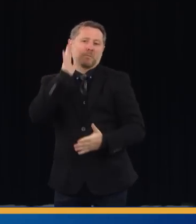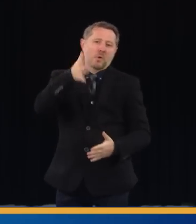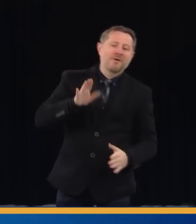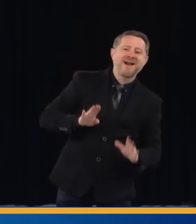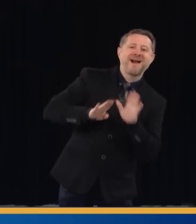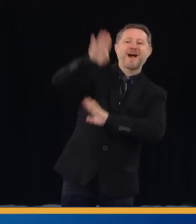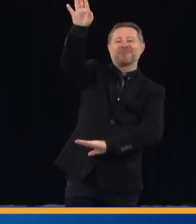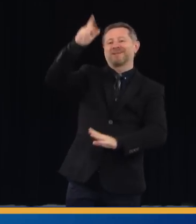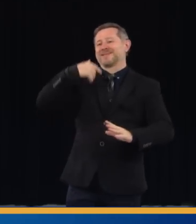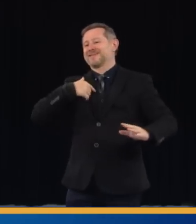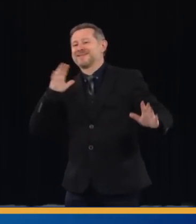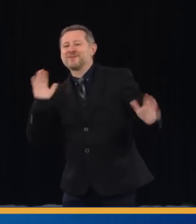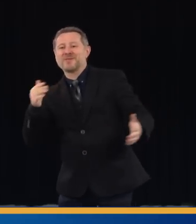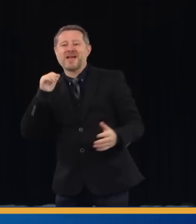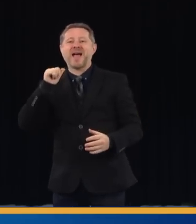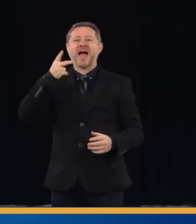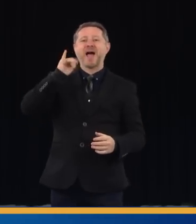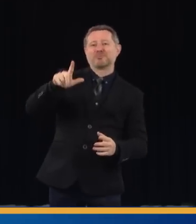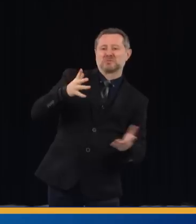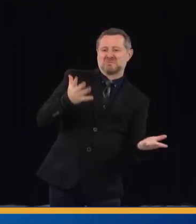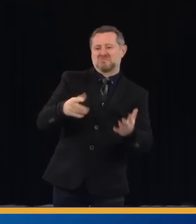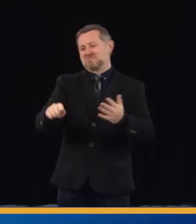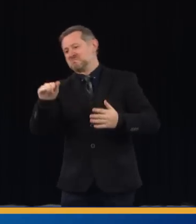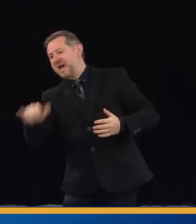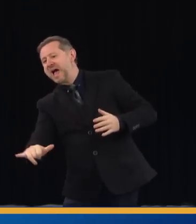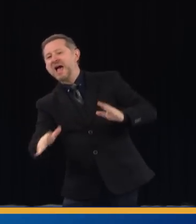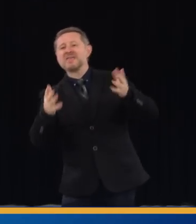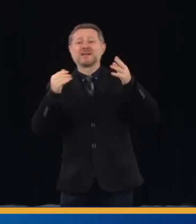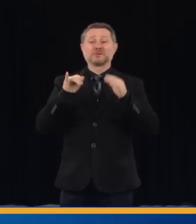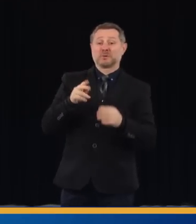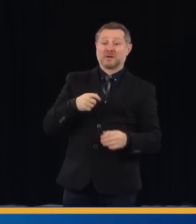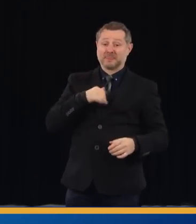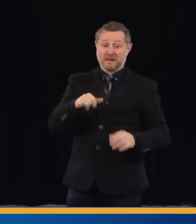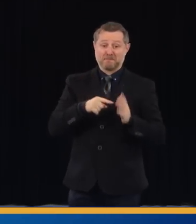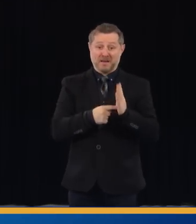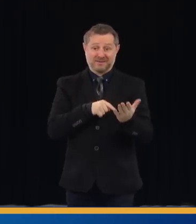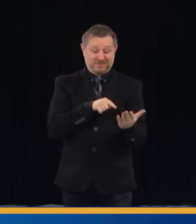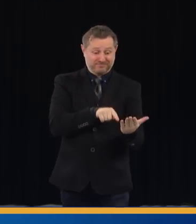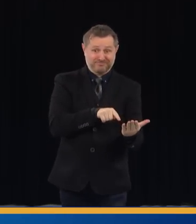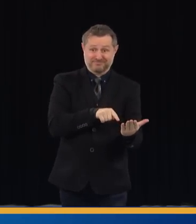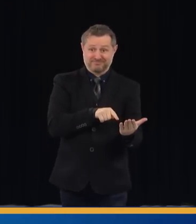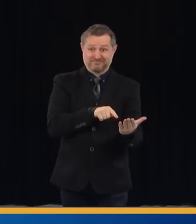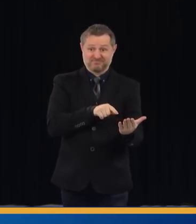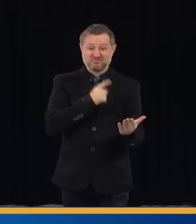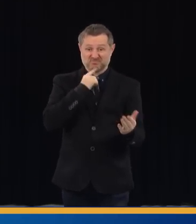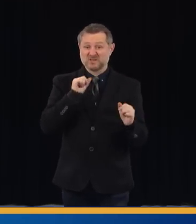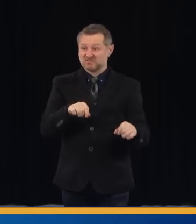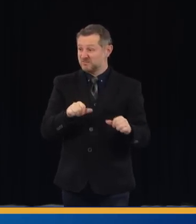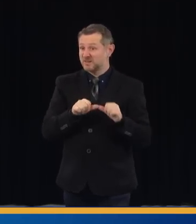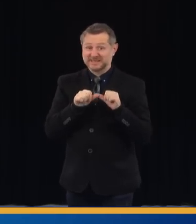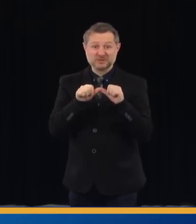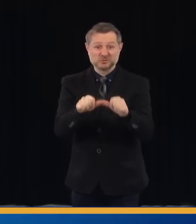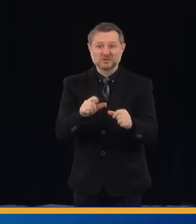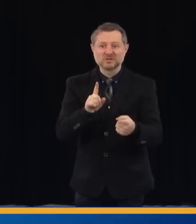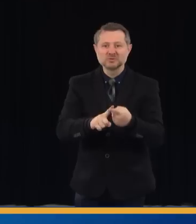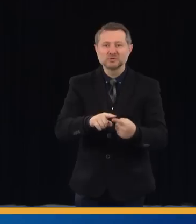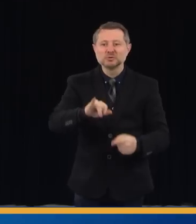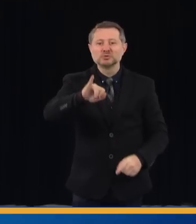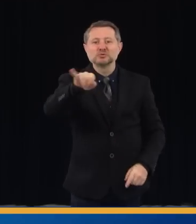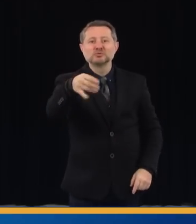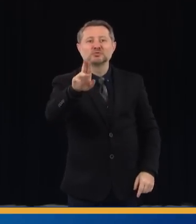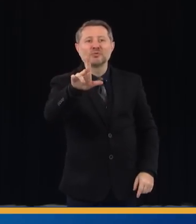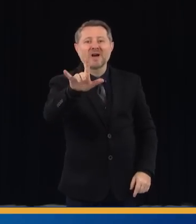May, June. This model says it could go on through July. Now the questions